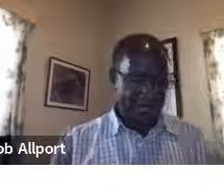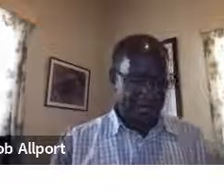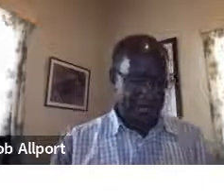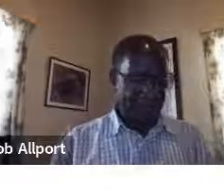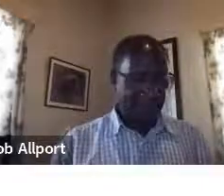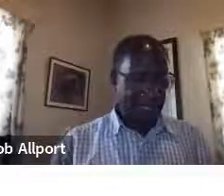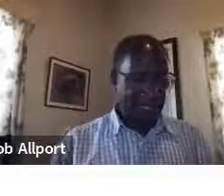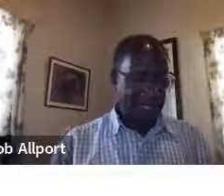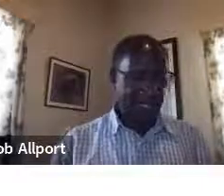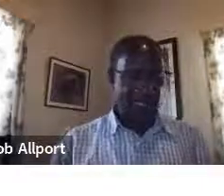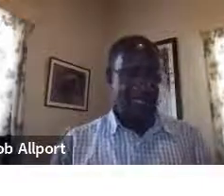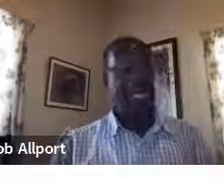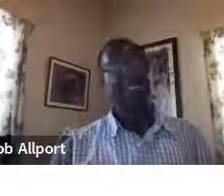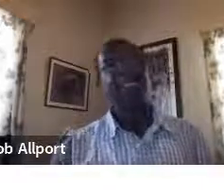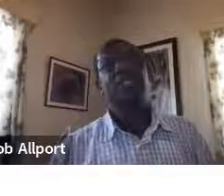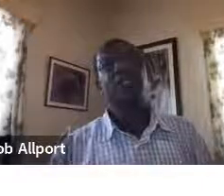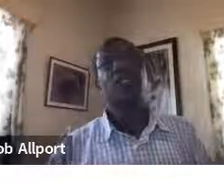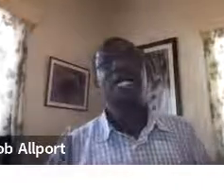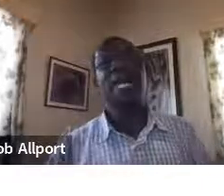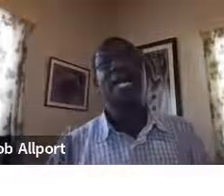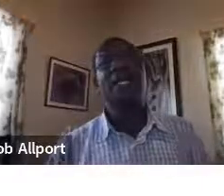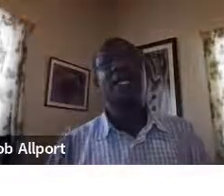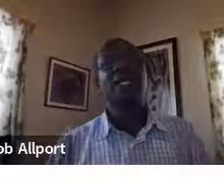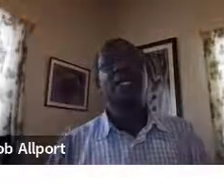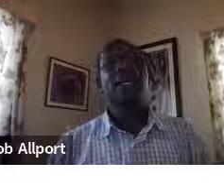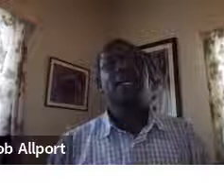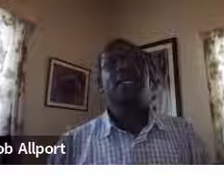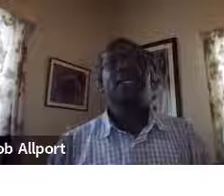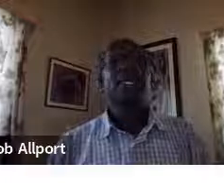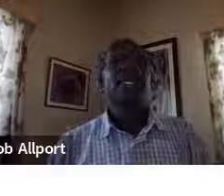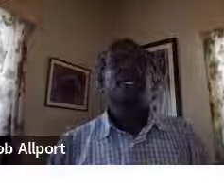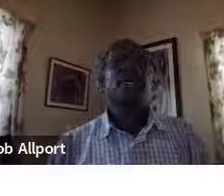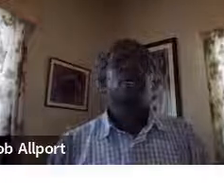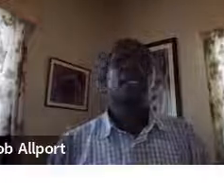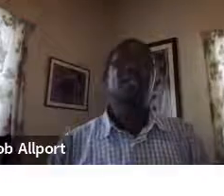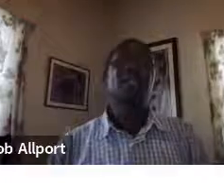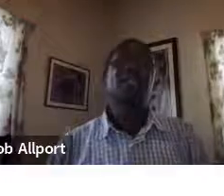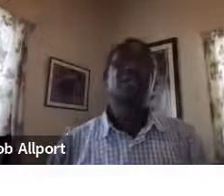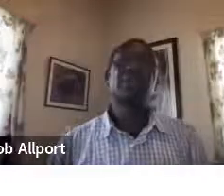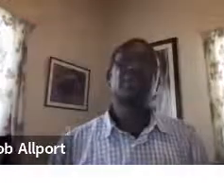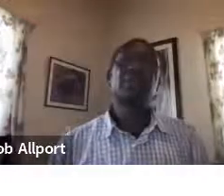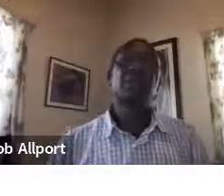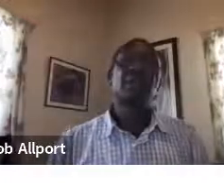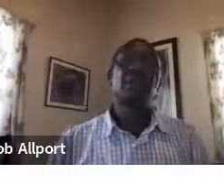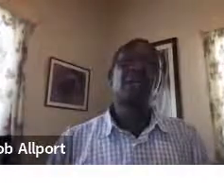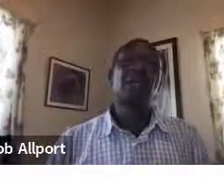Ahmad said that you can learn even what if